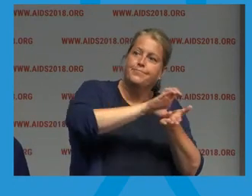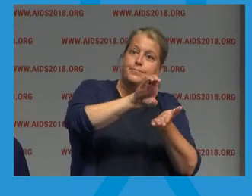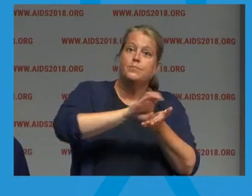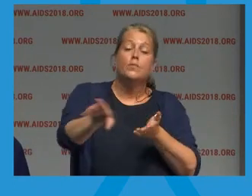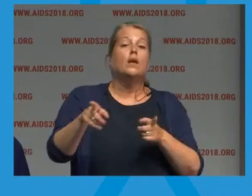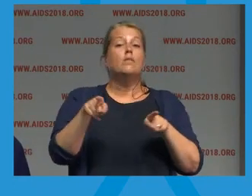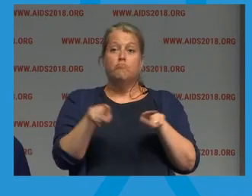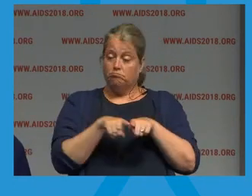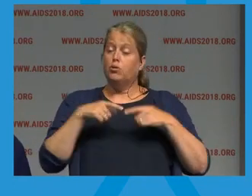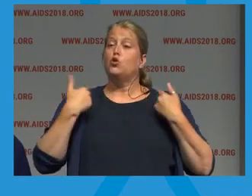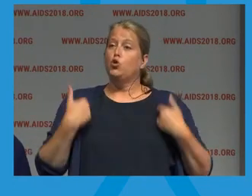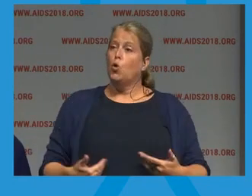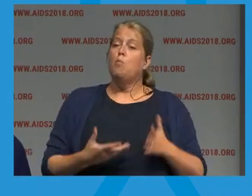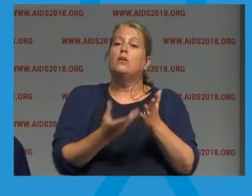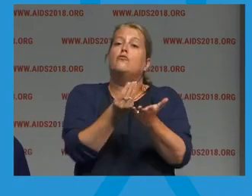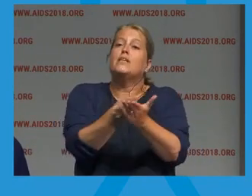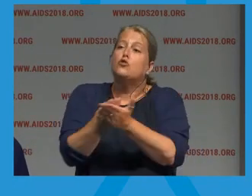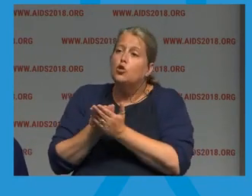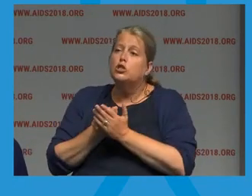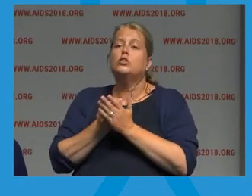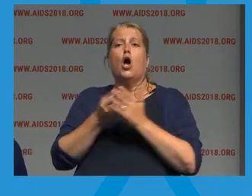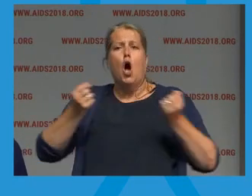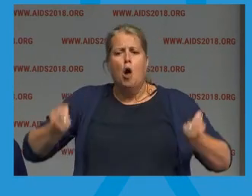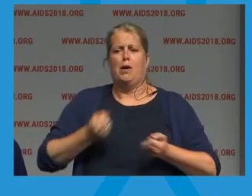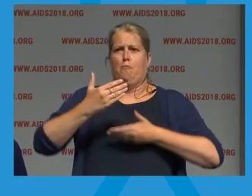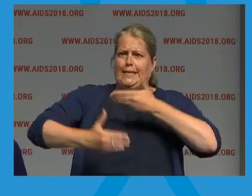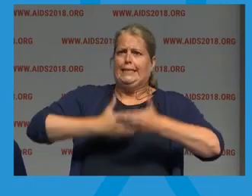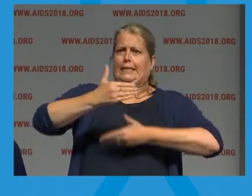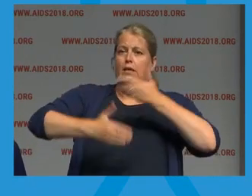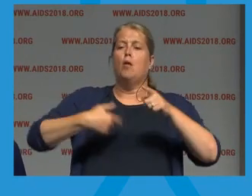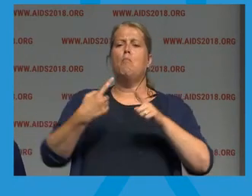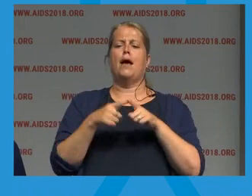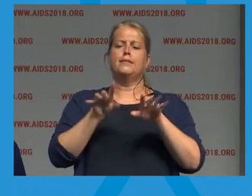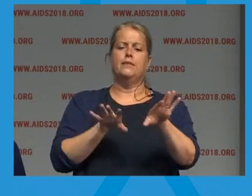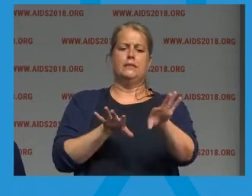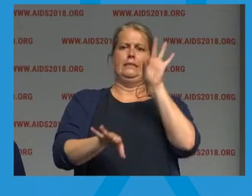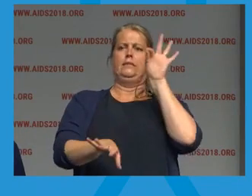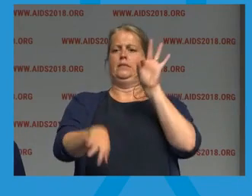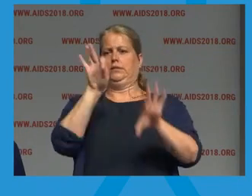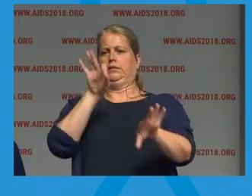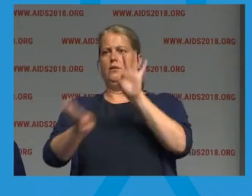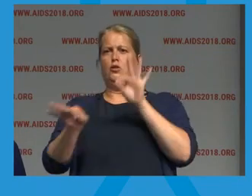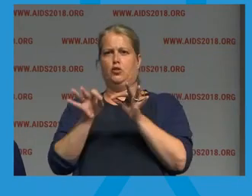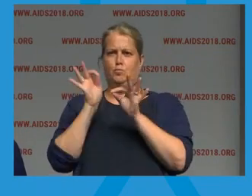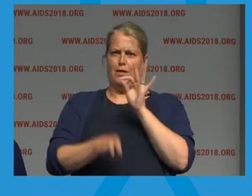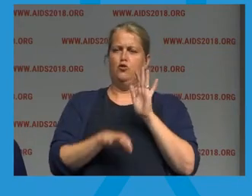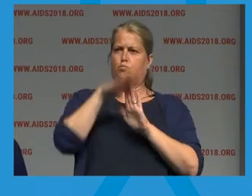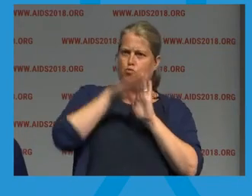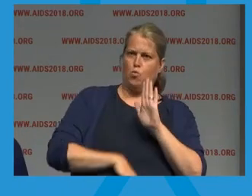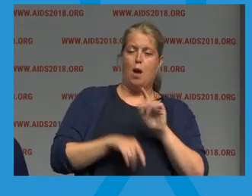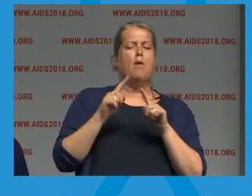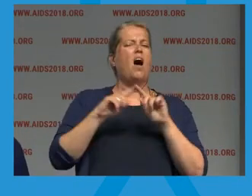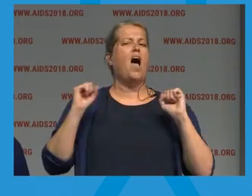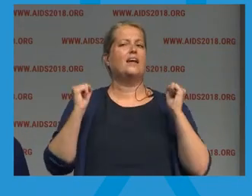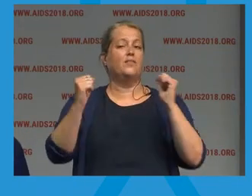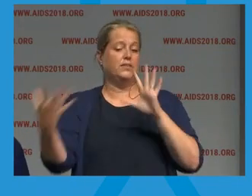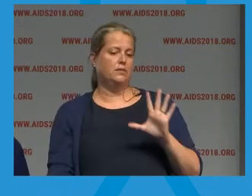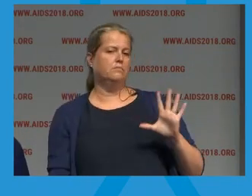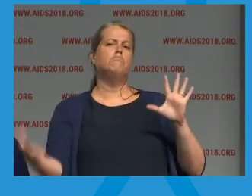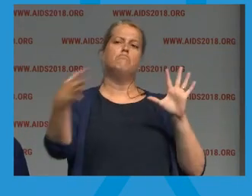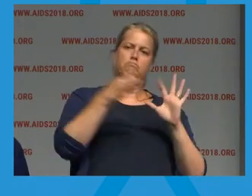resources, essential operation function, and key programs and activities that will align to